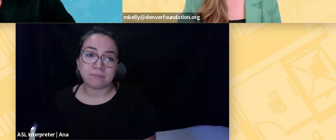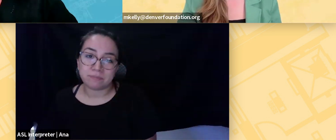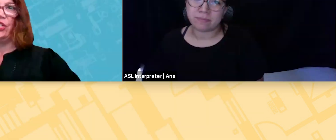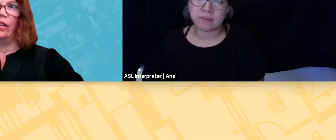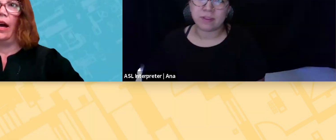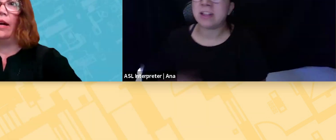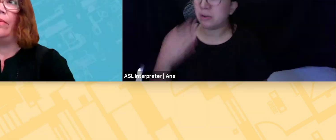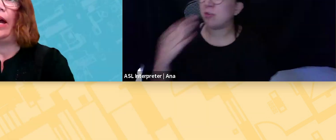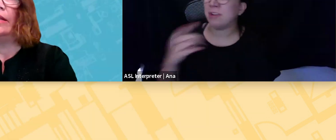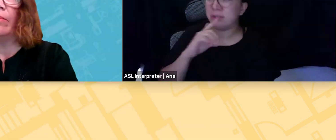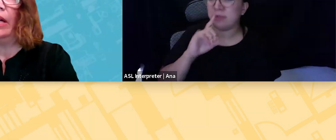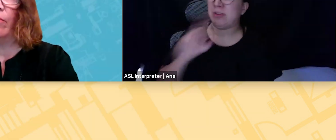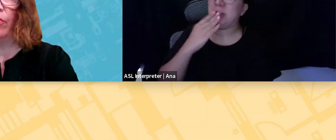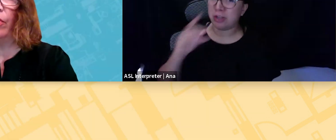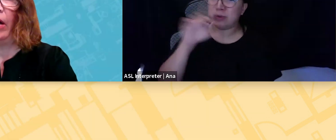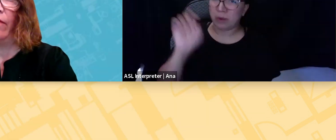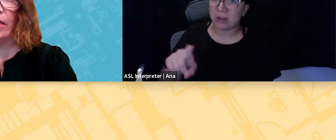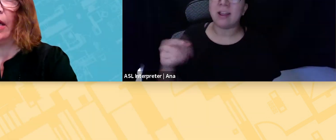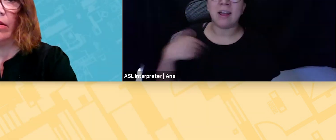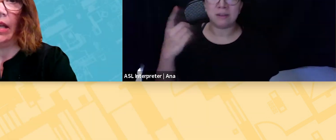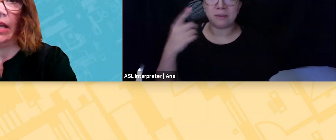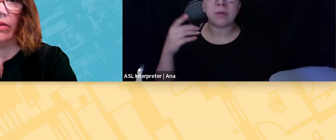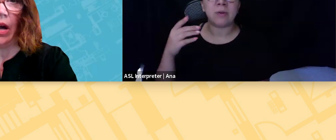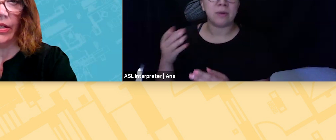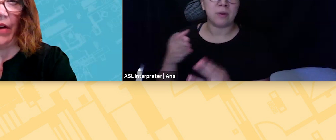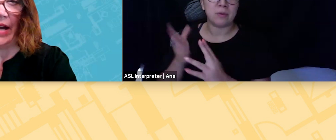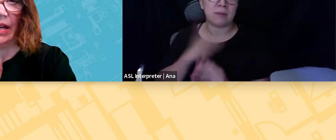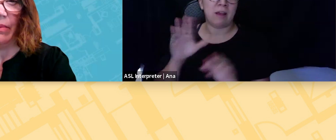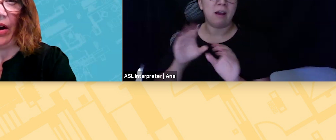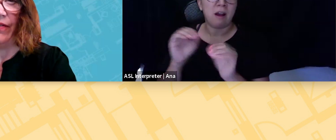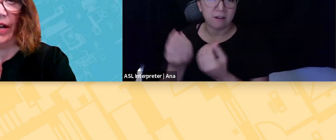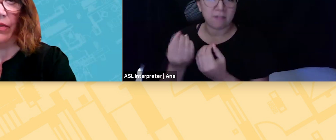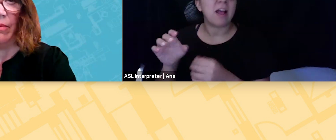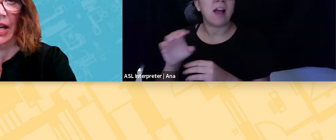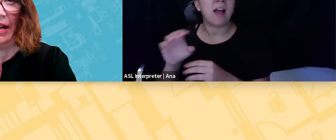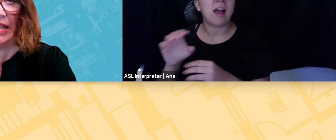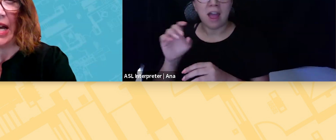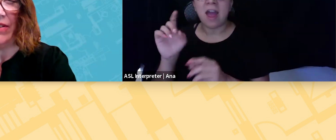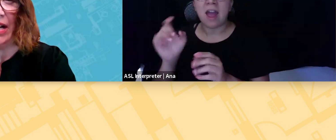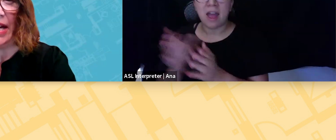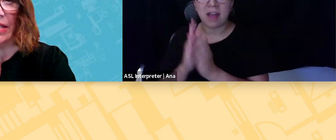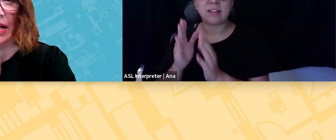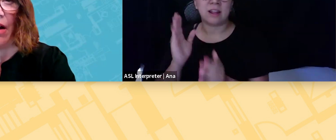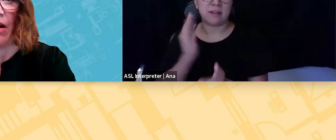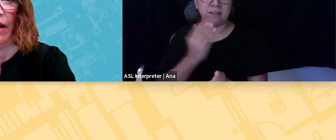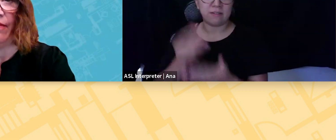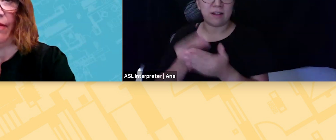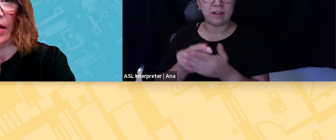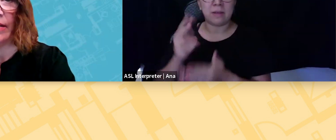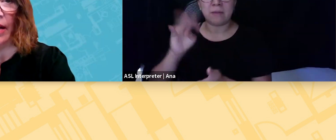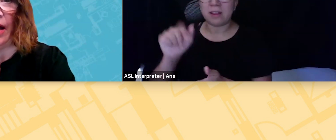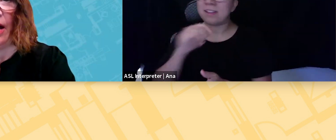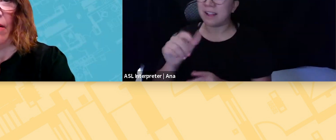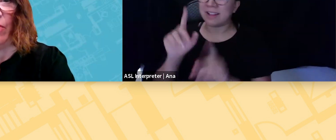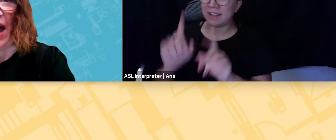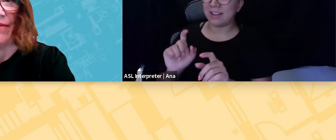It's a really good question. I had somebody come through my office the other day that was also asking about our funding for media. That's kind of an untested area for